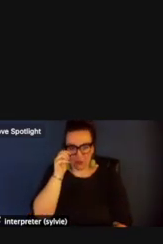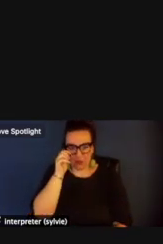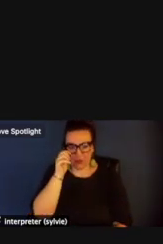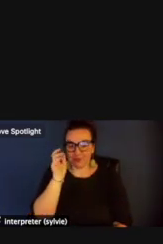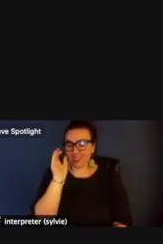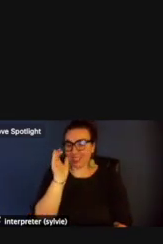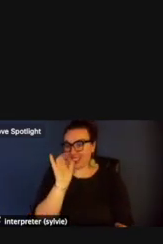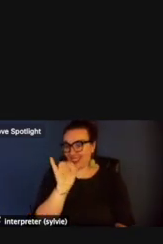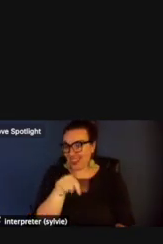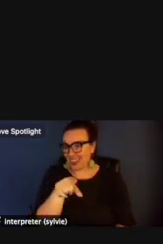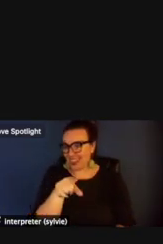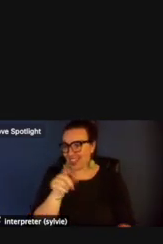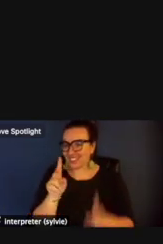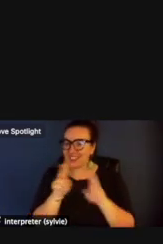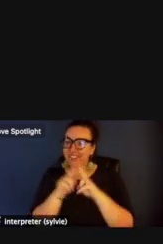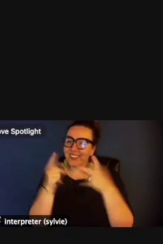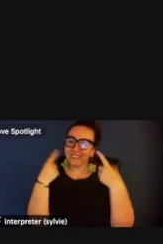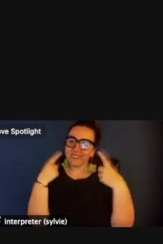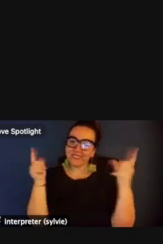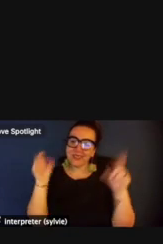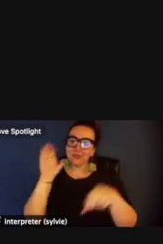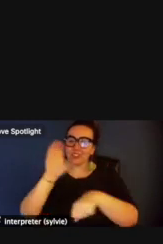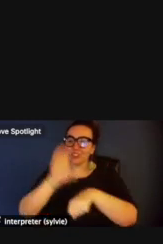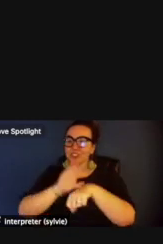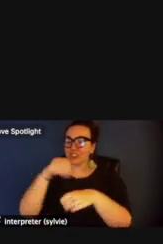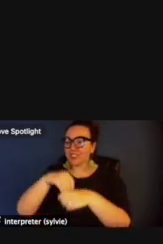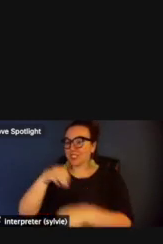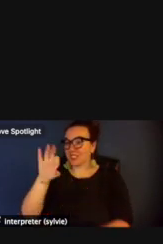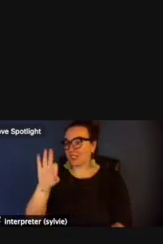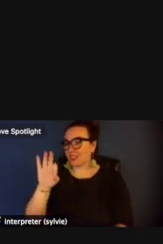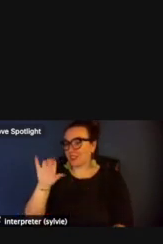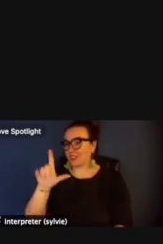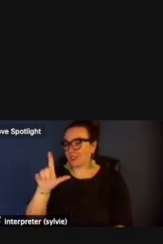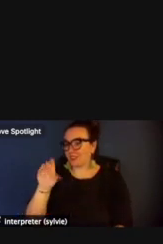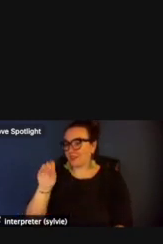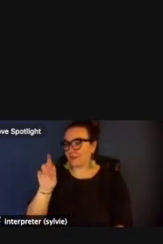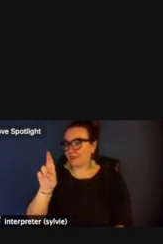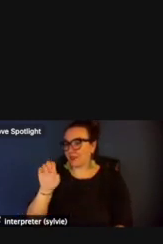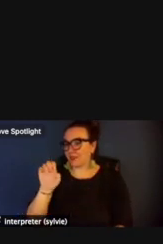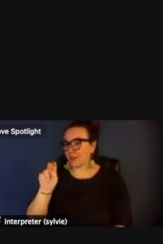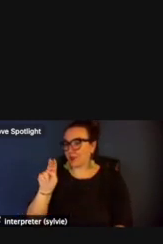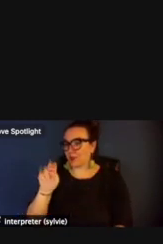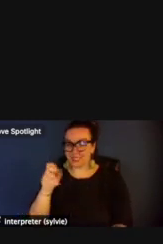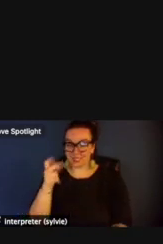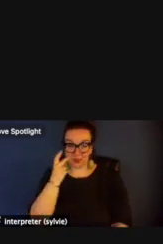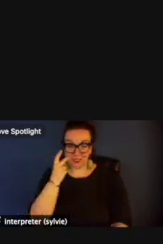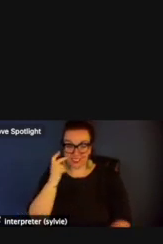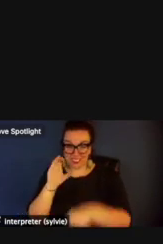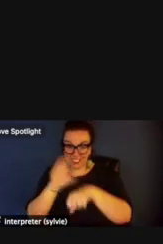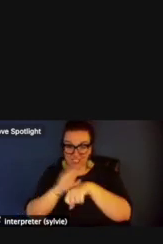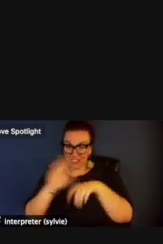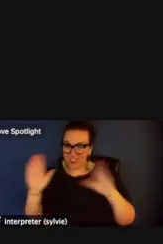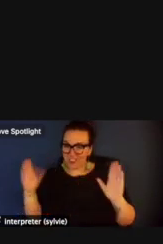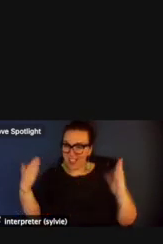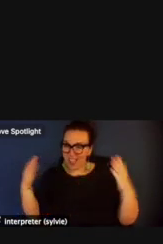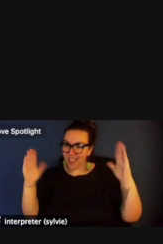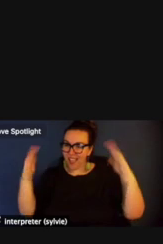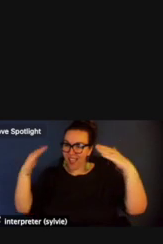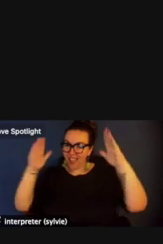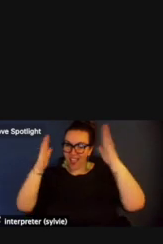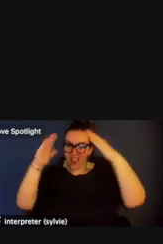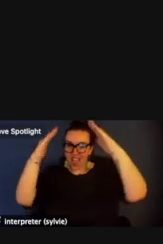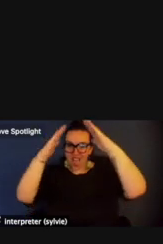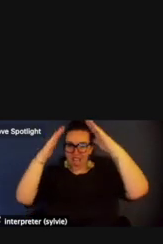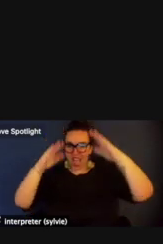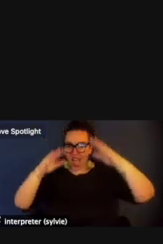This is a very famous church in Florence, and you can see how the church and the steeples overpowers all